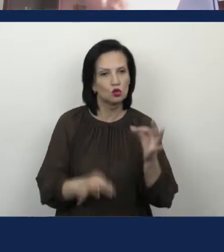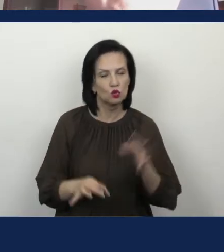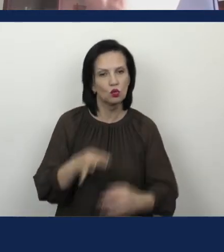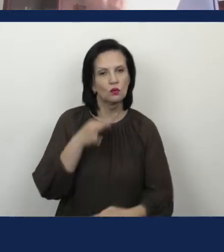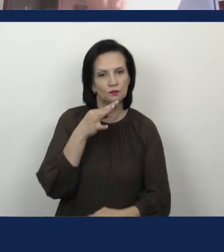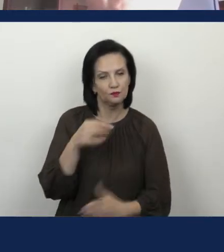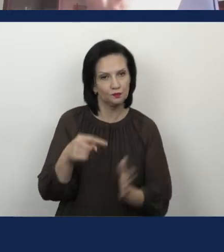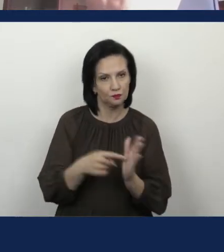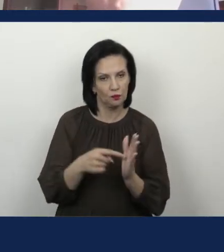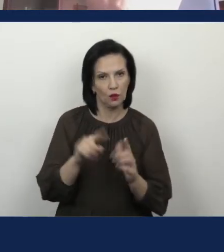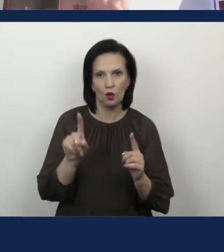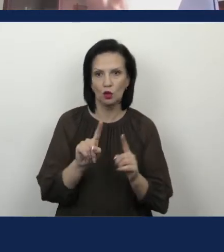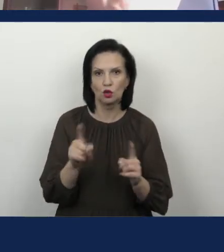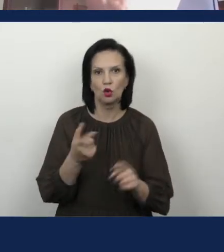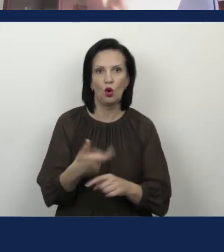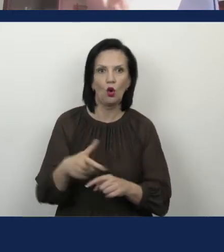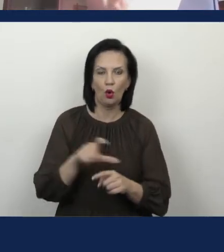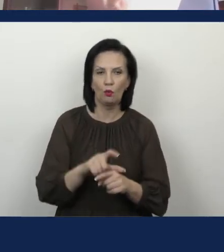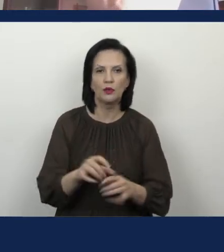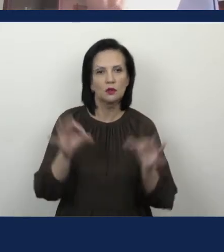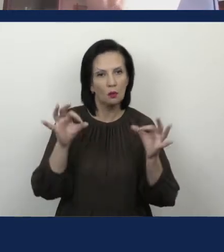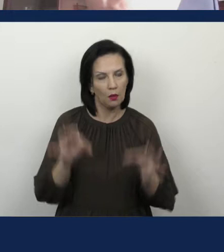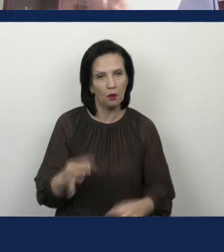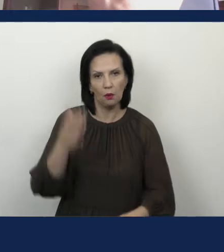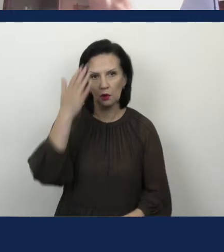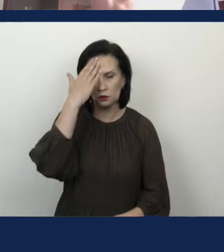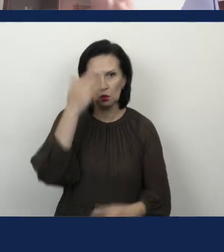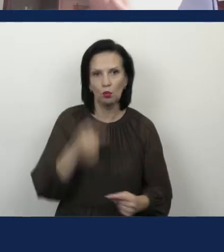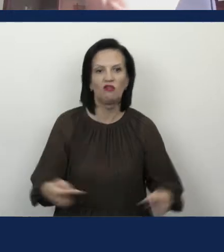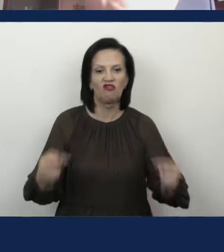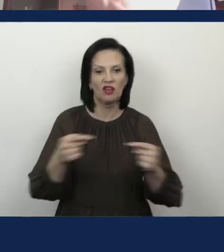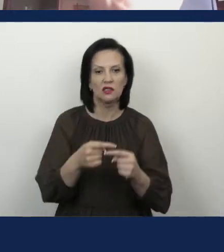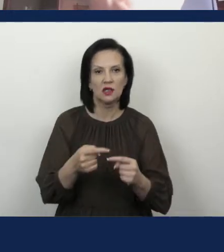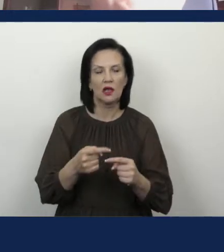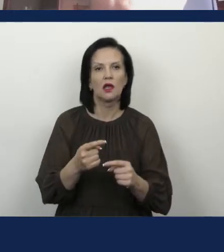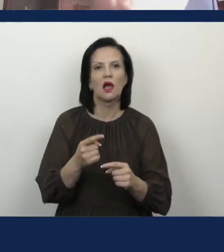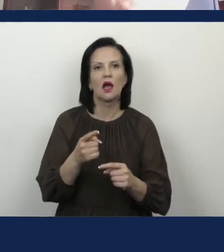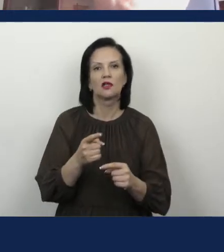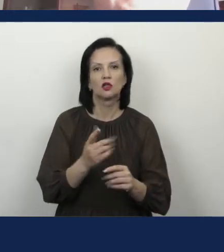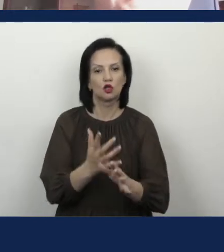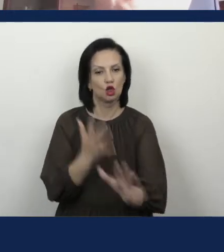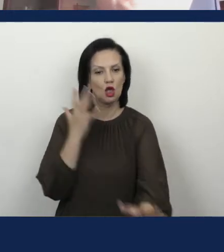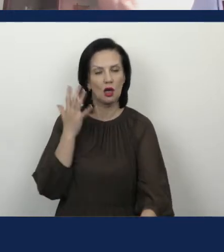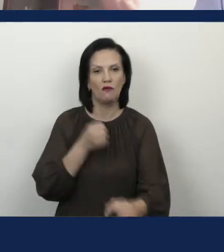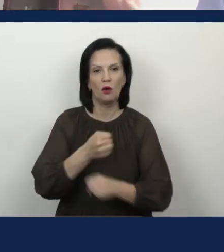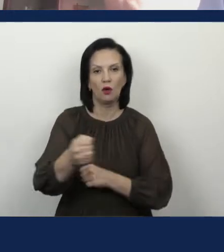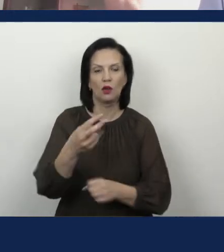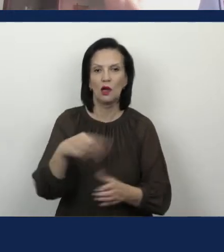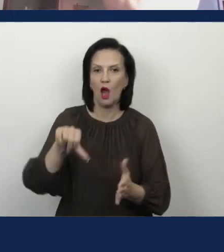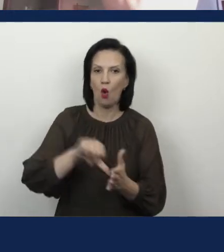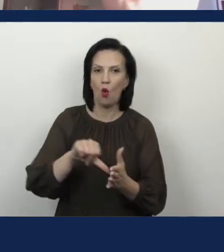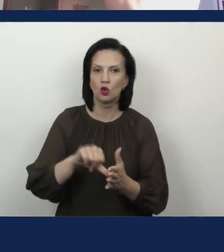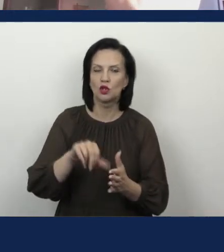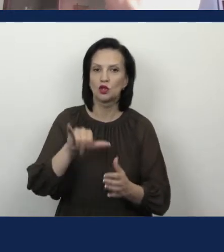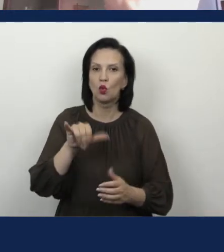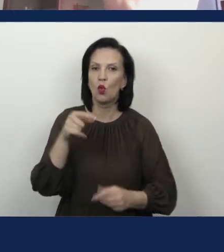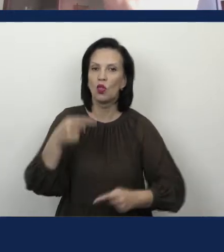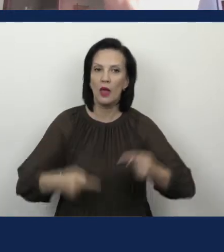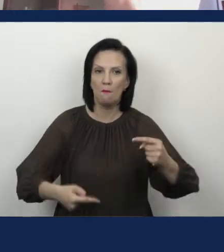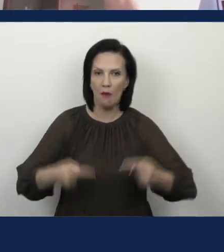that a more appropriate manner to arrange candidates' turns in the